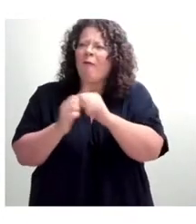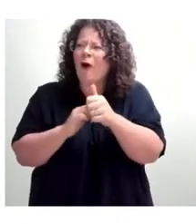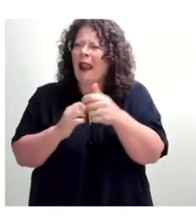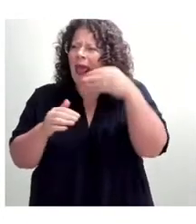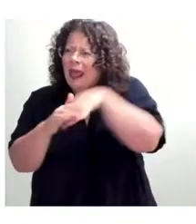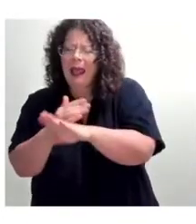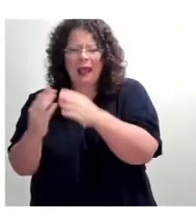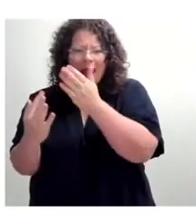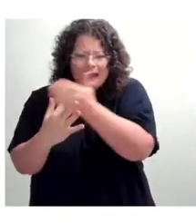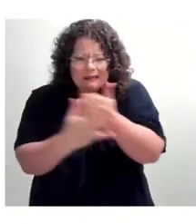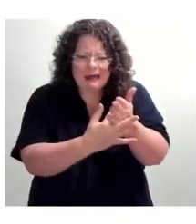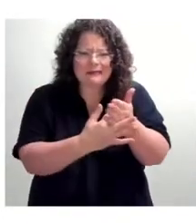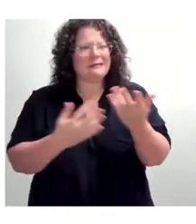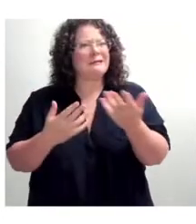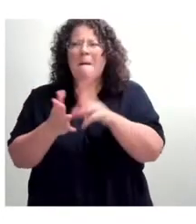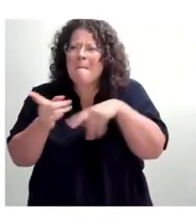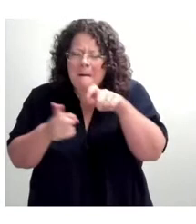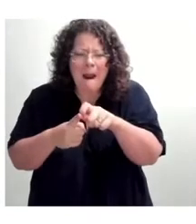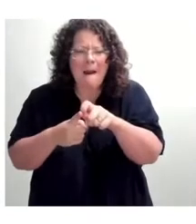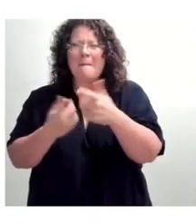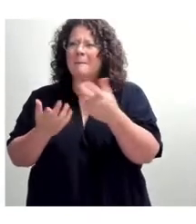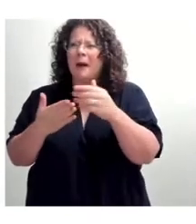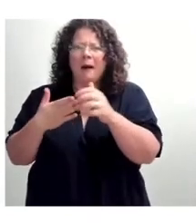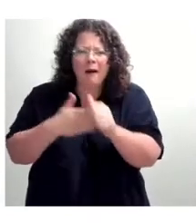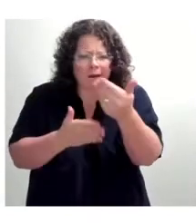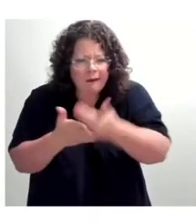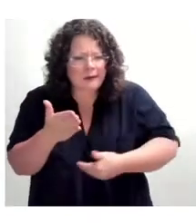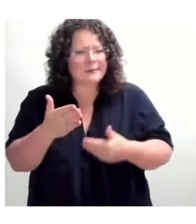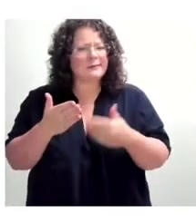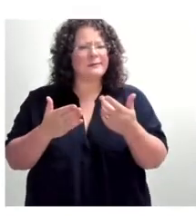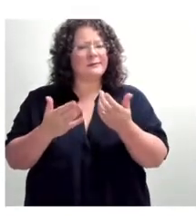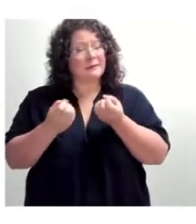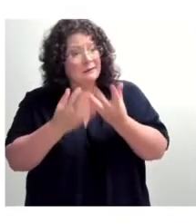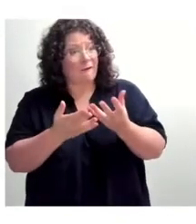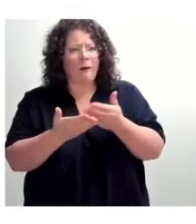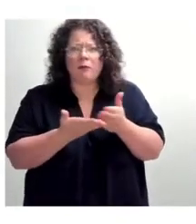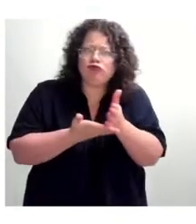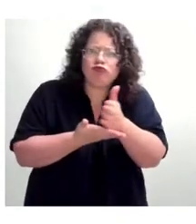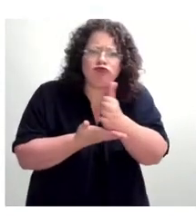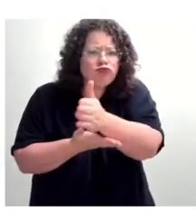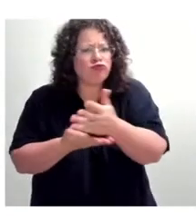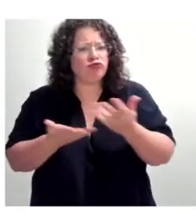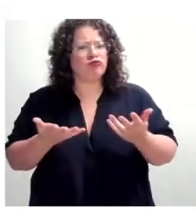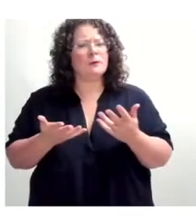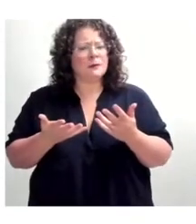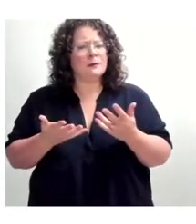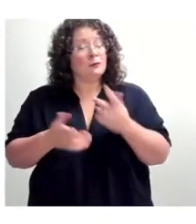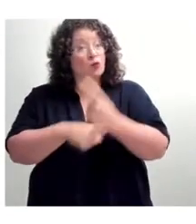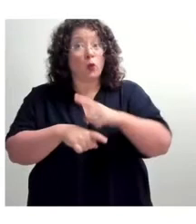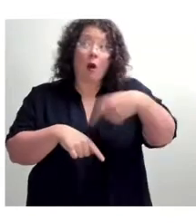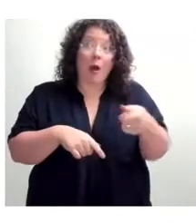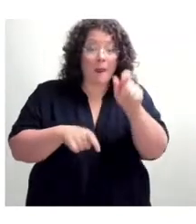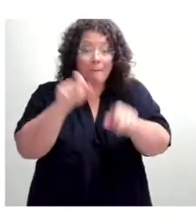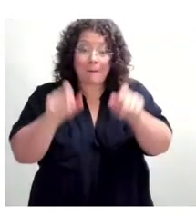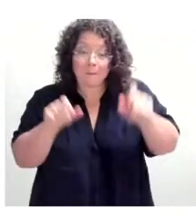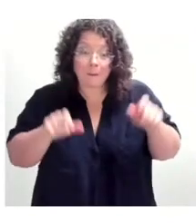else they want to. And I was absolutely blown to see that 87 million people use this app, and it's like the #1 trending